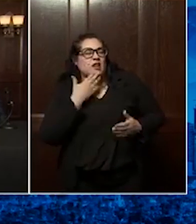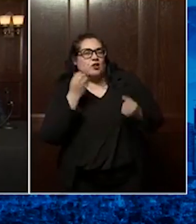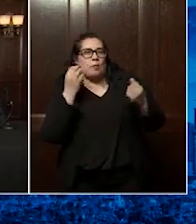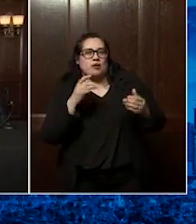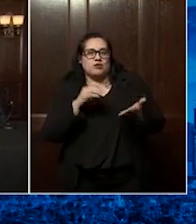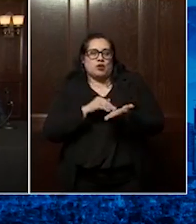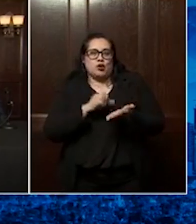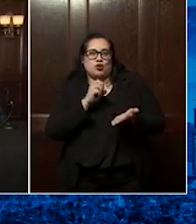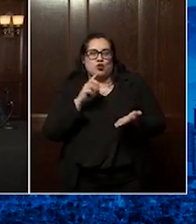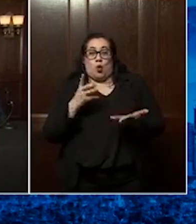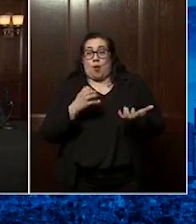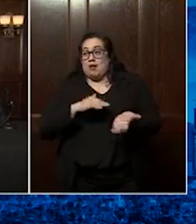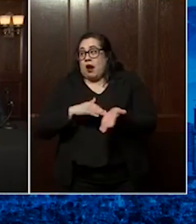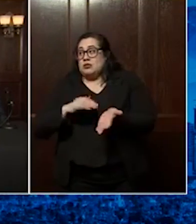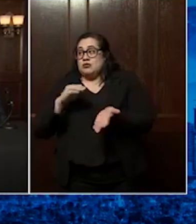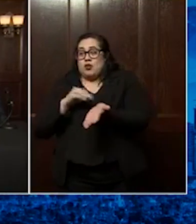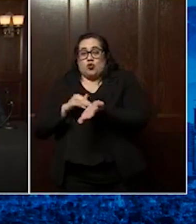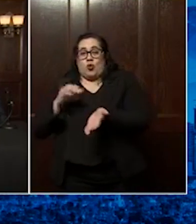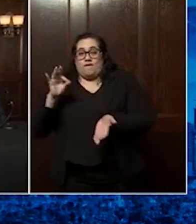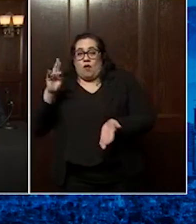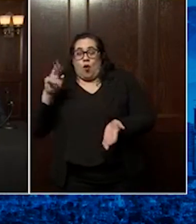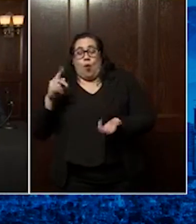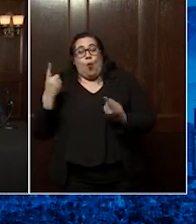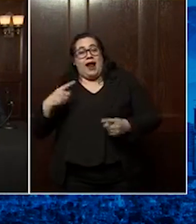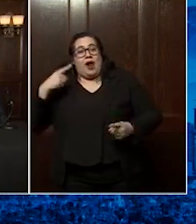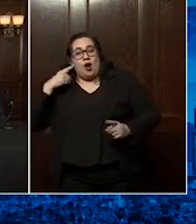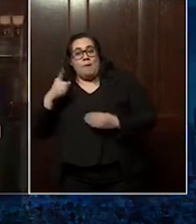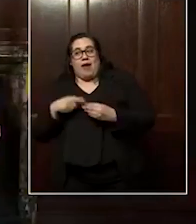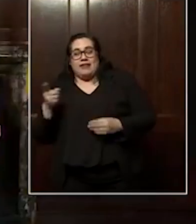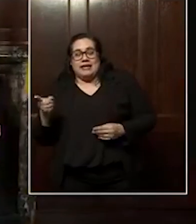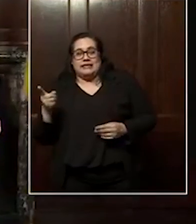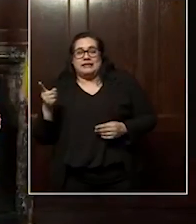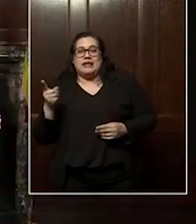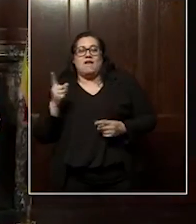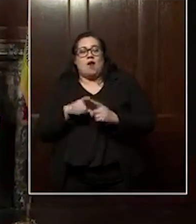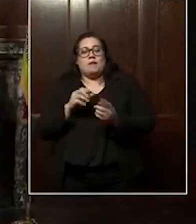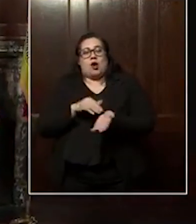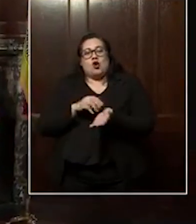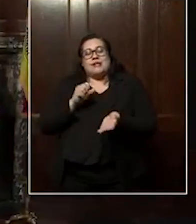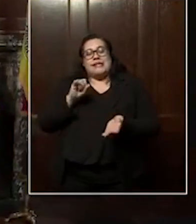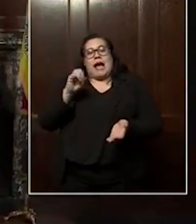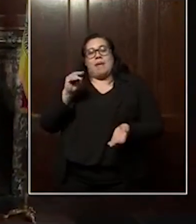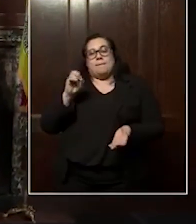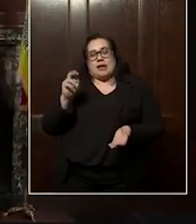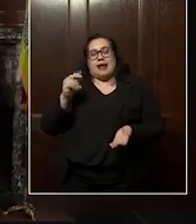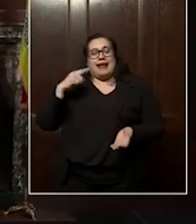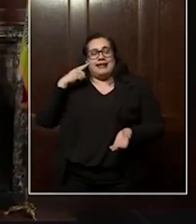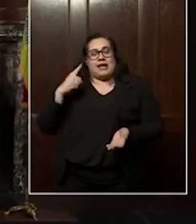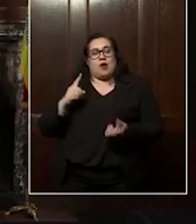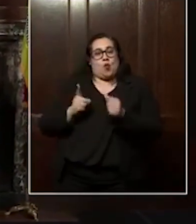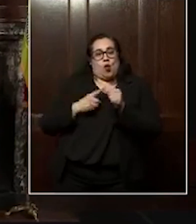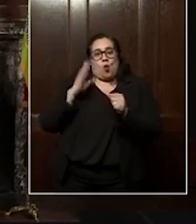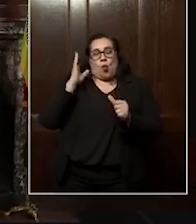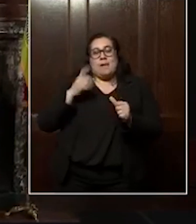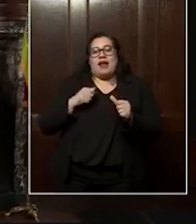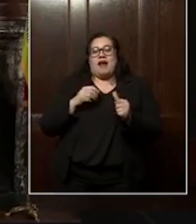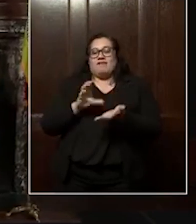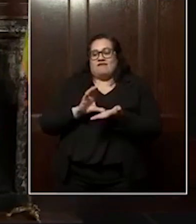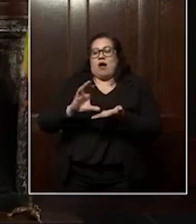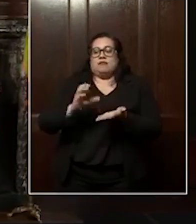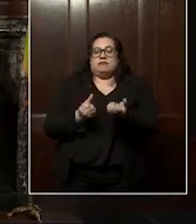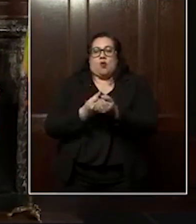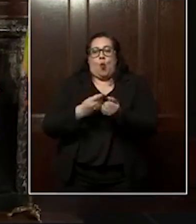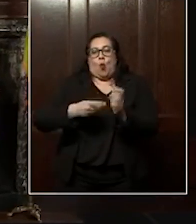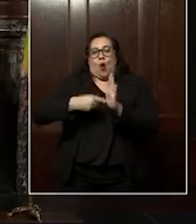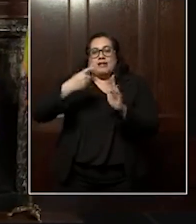much, Dr. Sood. And I want to thank Dr. Folt, because when I heard about this from Dr. Simon, and I think originally it was going to be funded to do once